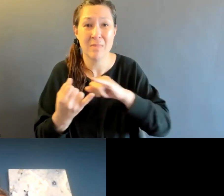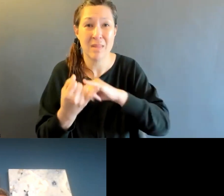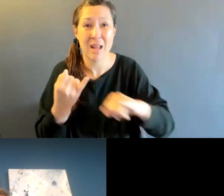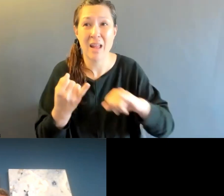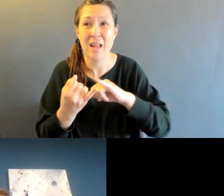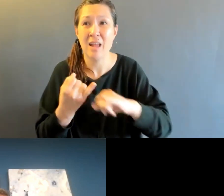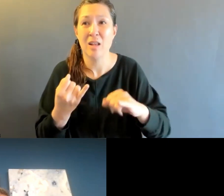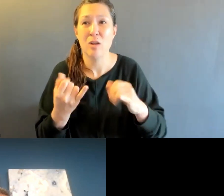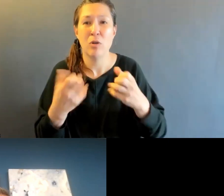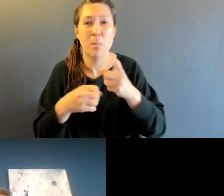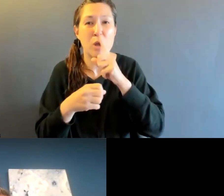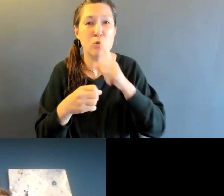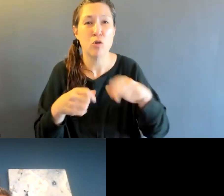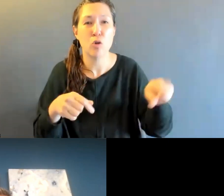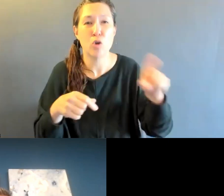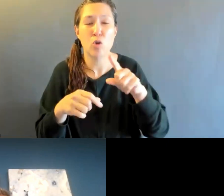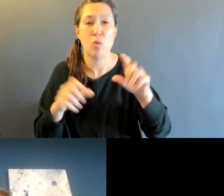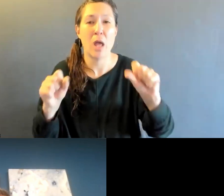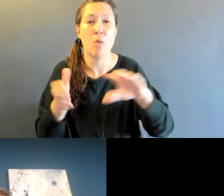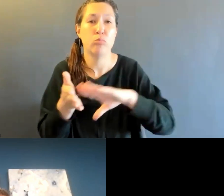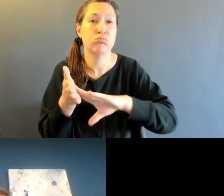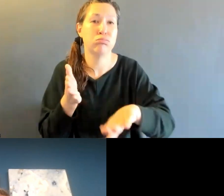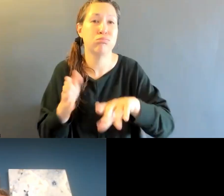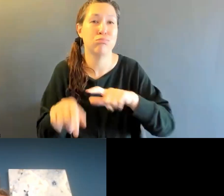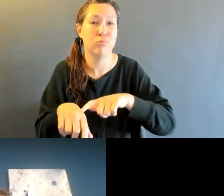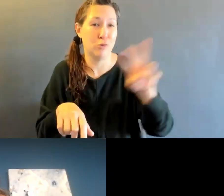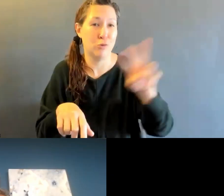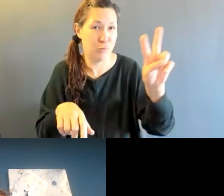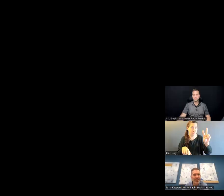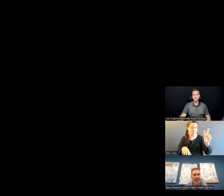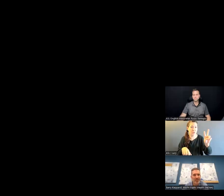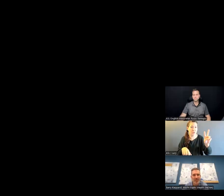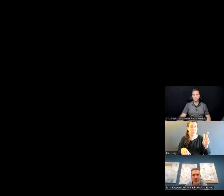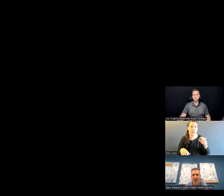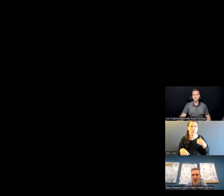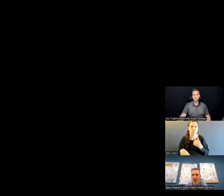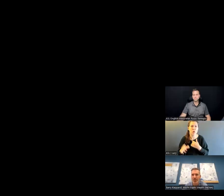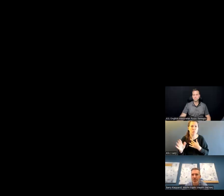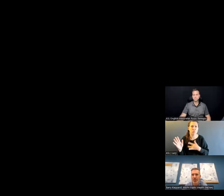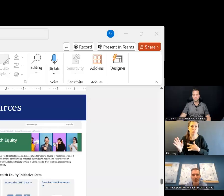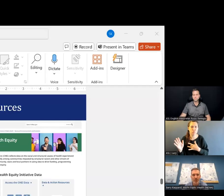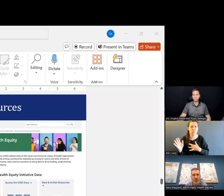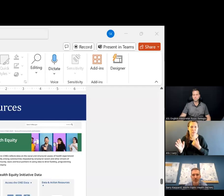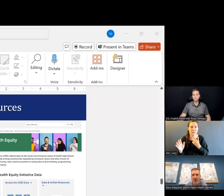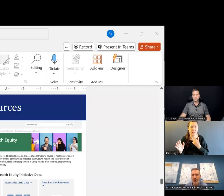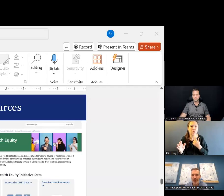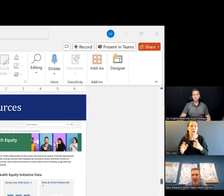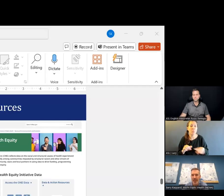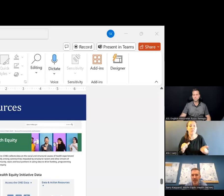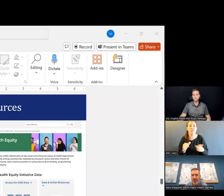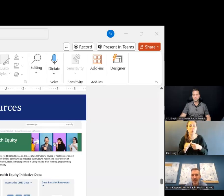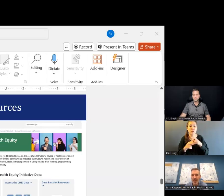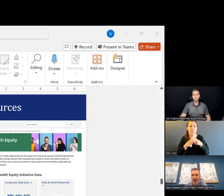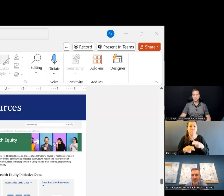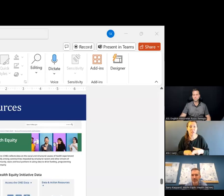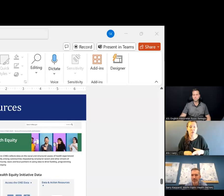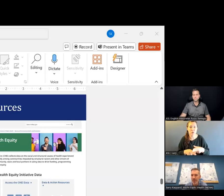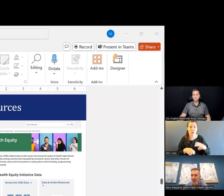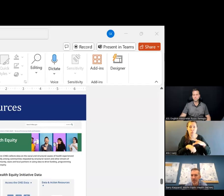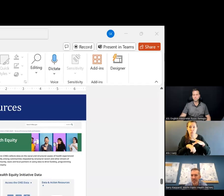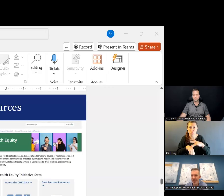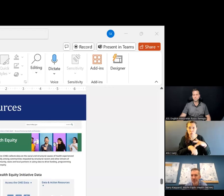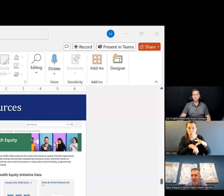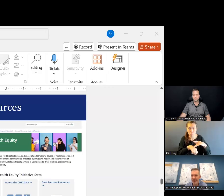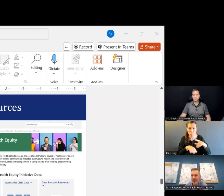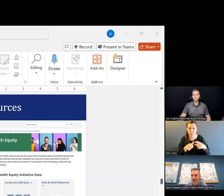out by 2 as we promised to. But I think we want to highlight some resources before we jump off too. So I think,